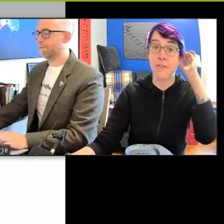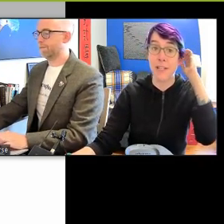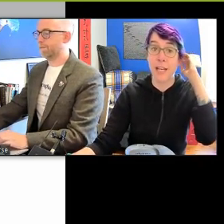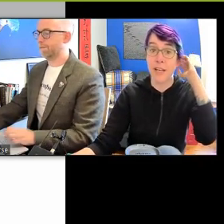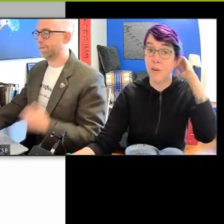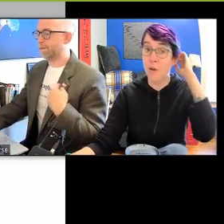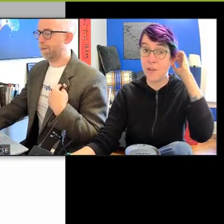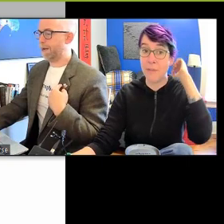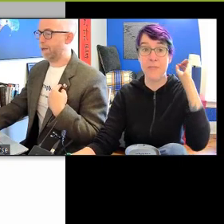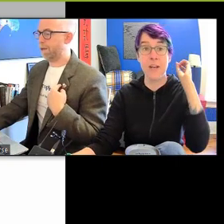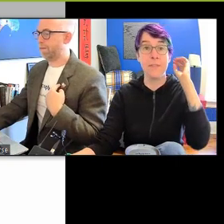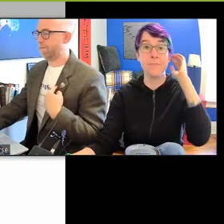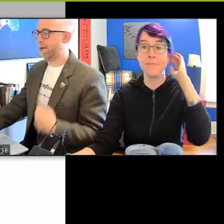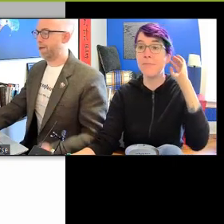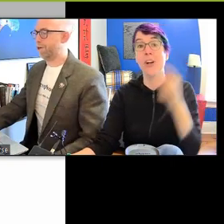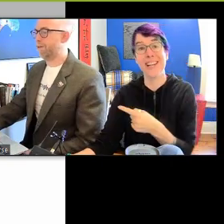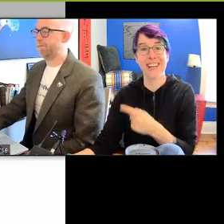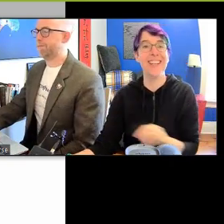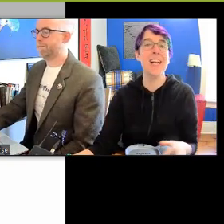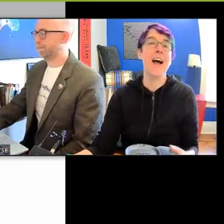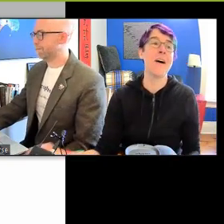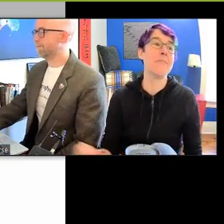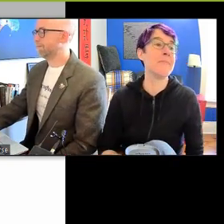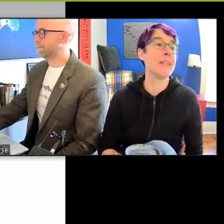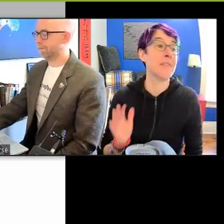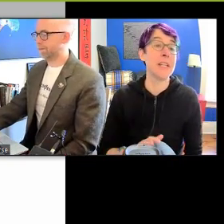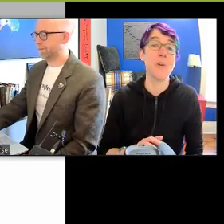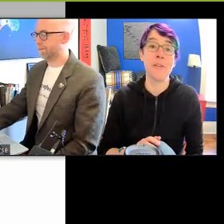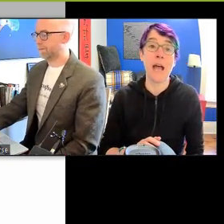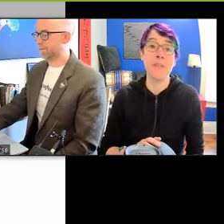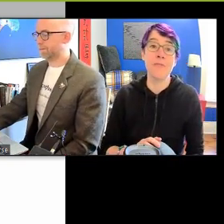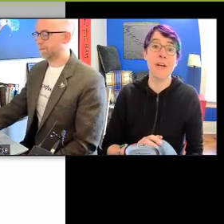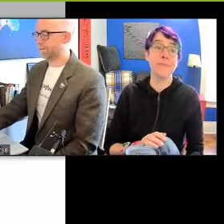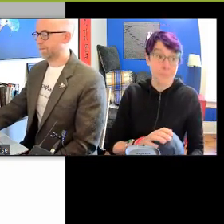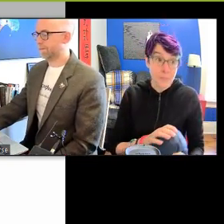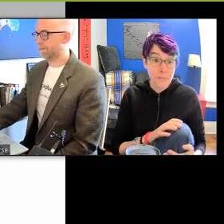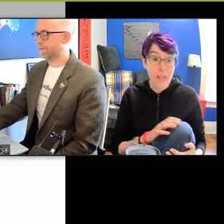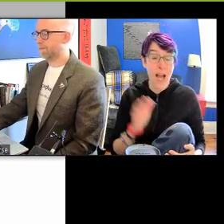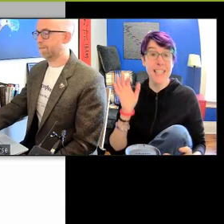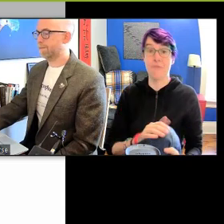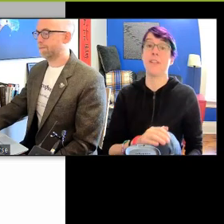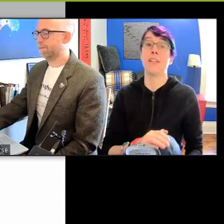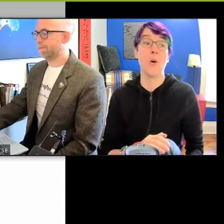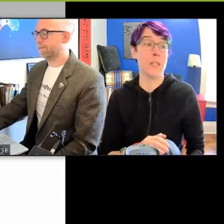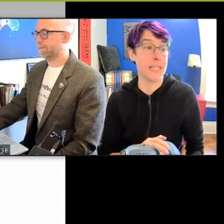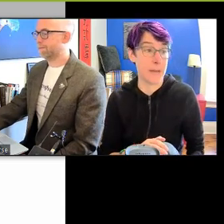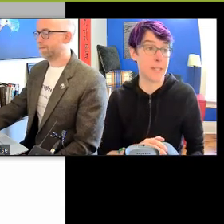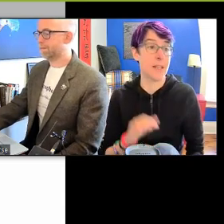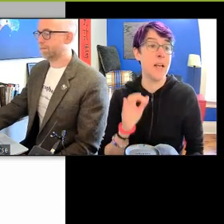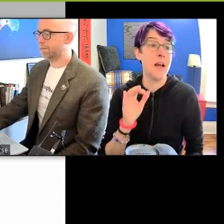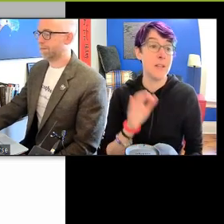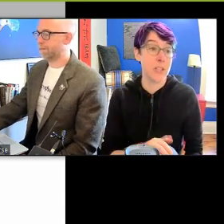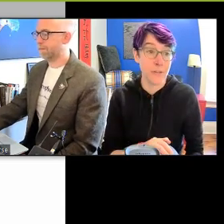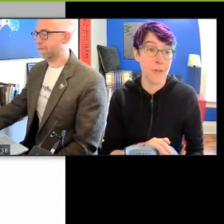are definitely a northern hemisphere. My Asia. Eurasia. Definitely northern hemisphere. Definitely cold